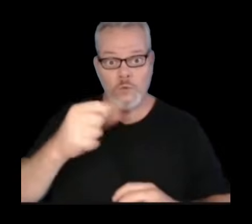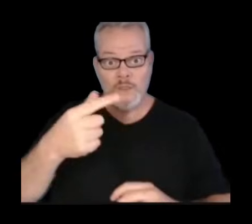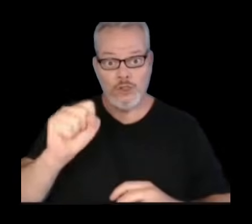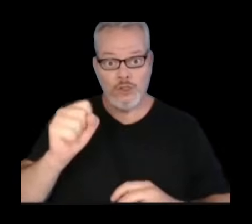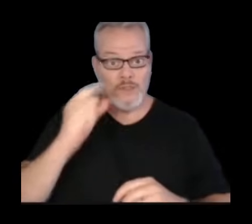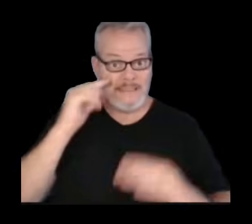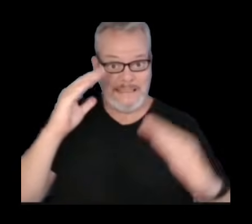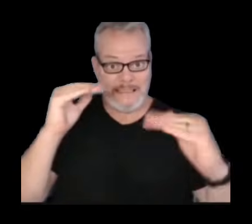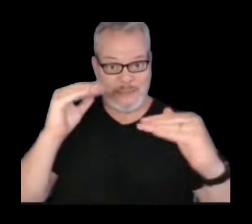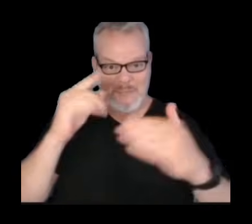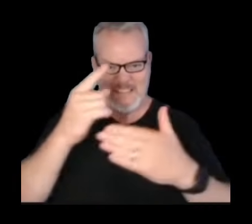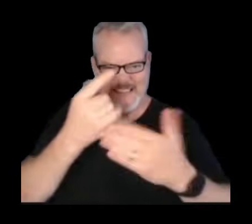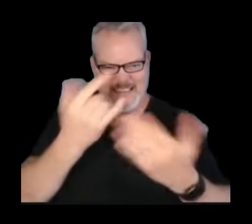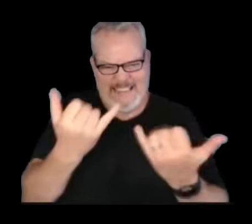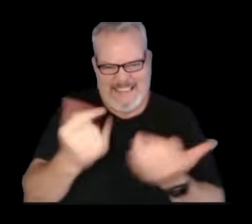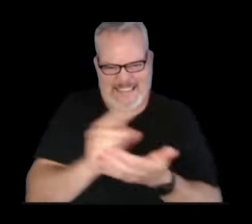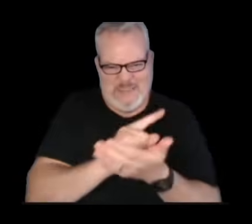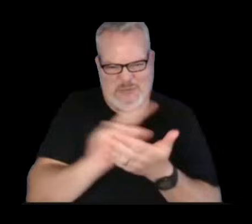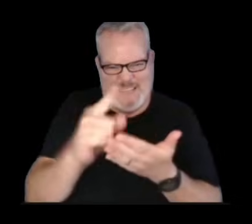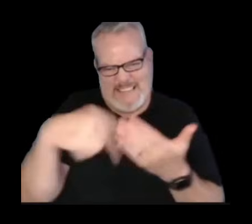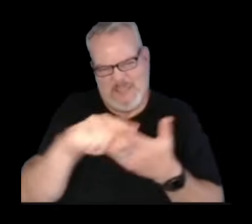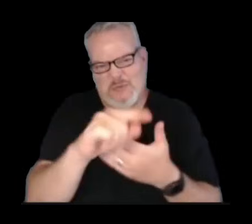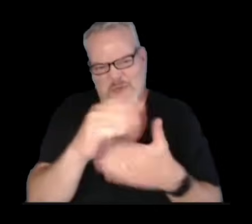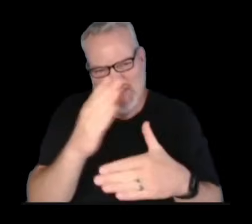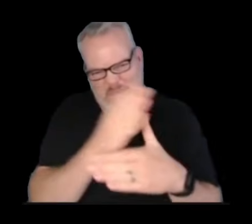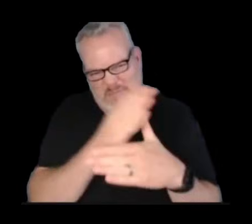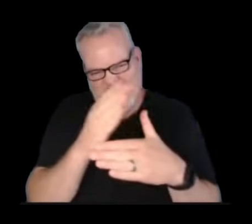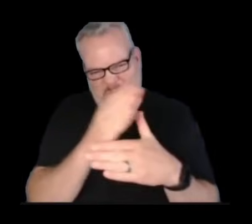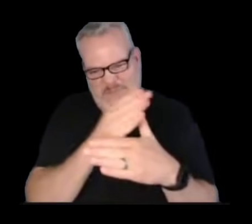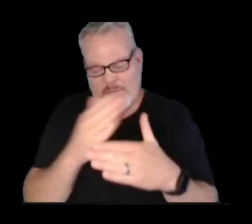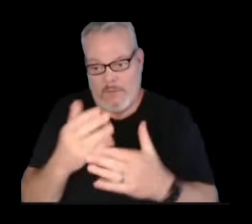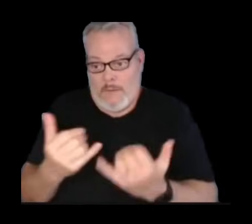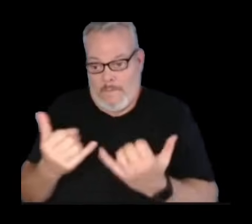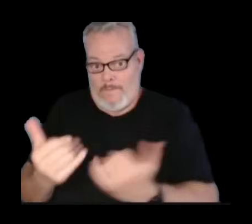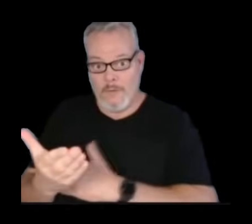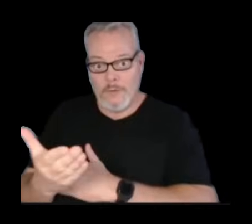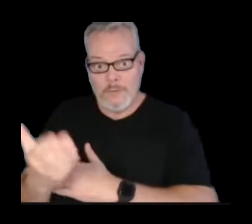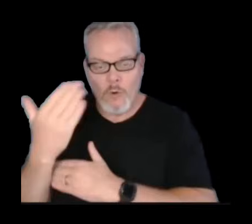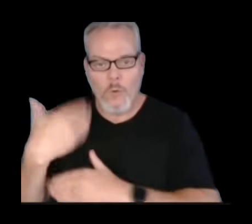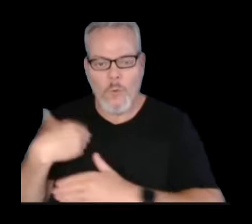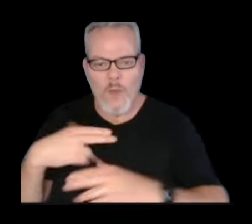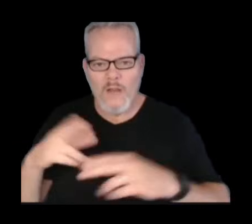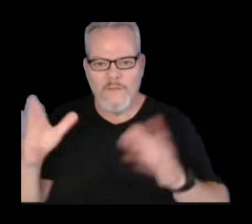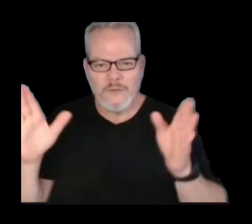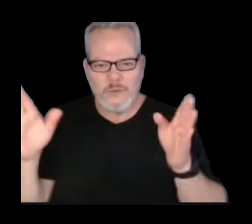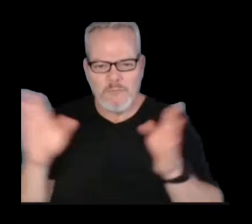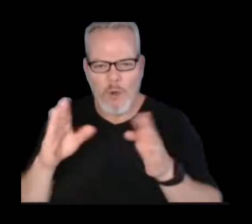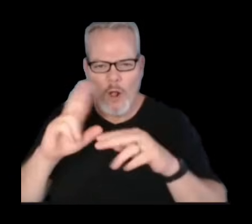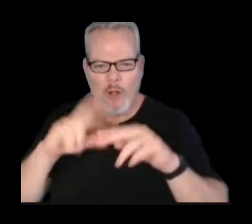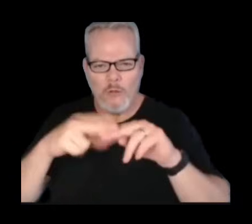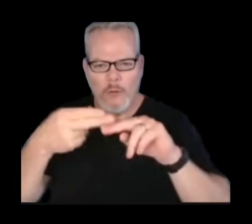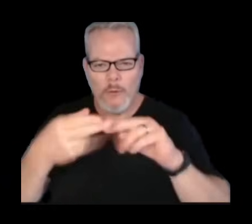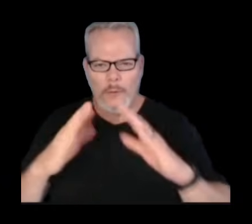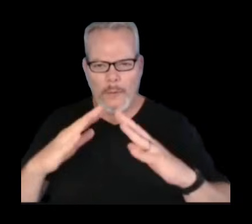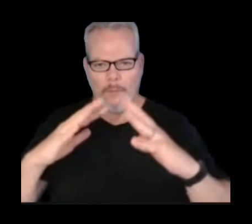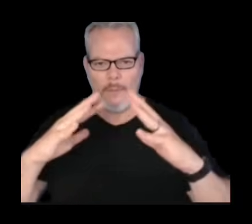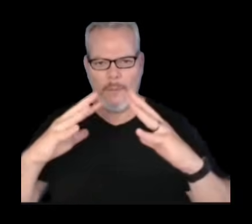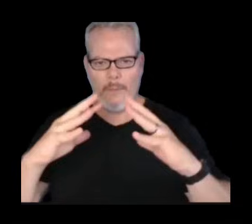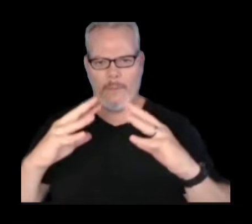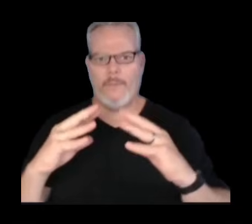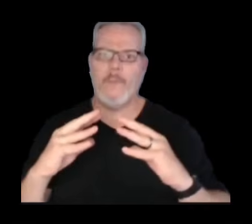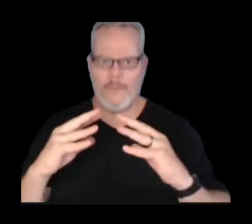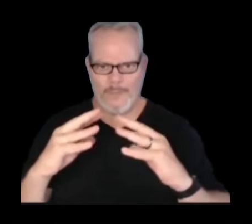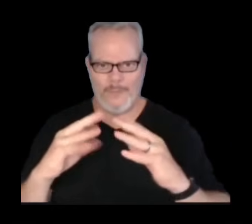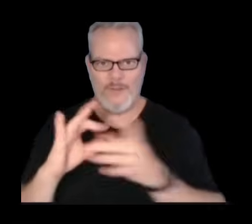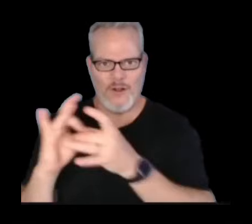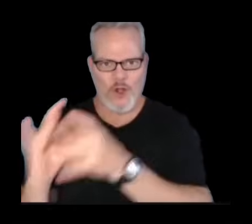But just within the last few hours of this morning, we had a very small deflation event, which corresponded with that